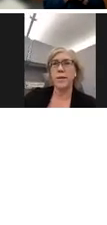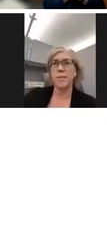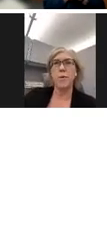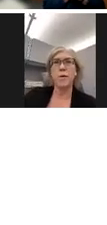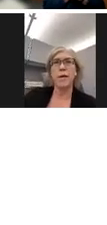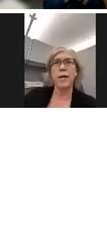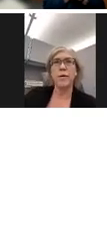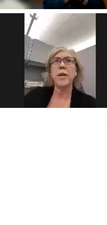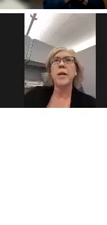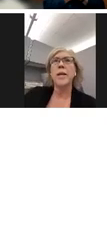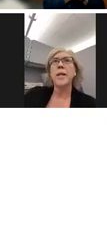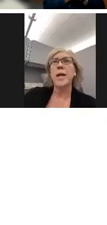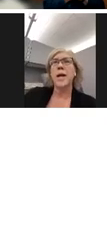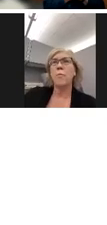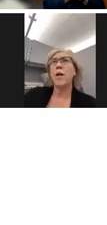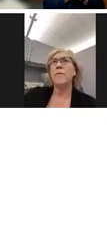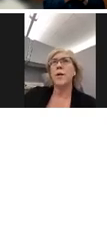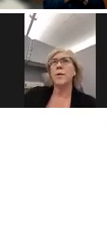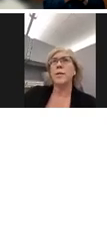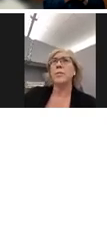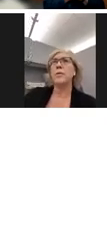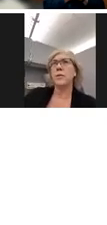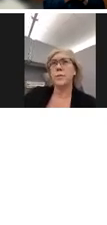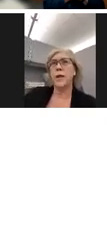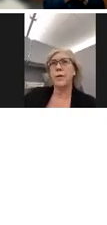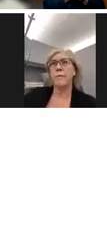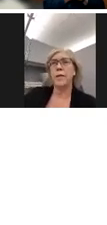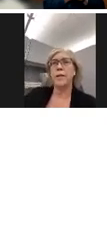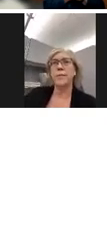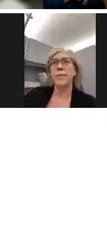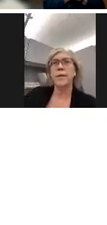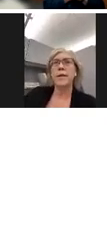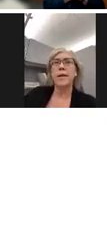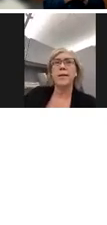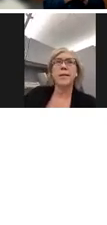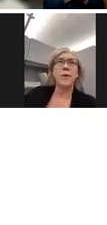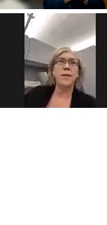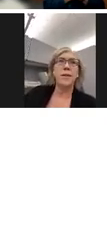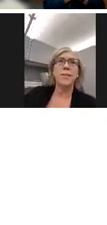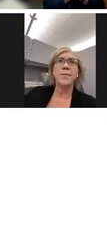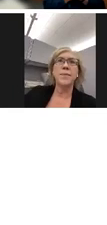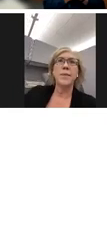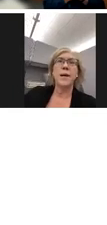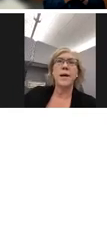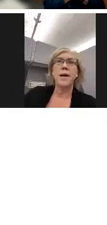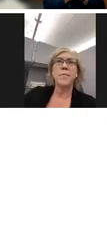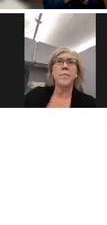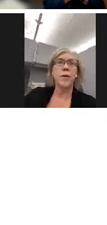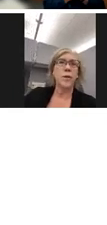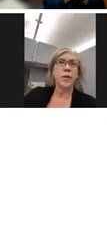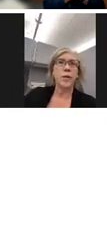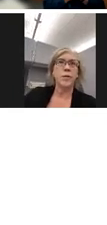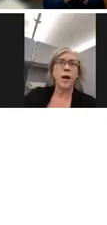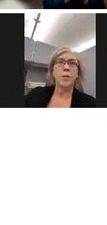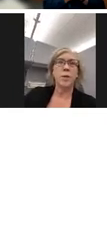discuss more later. One of them, though, is the Community Service Block Grant funding. And this funding,